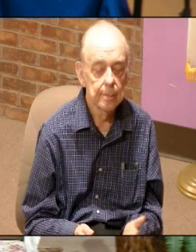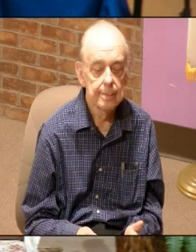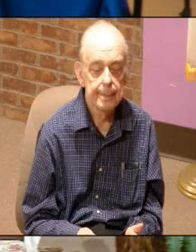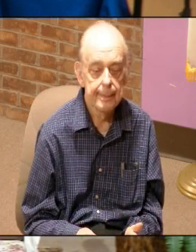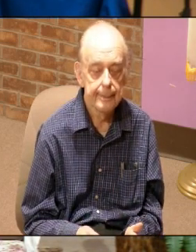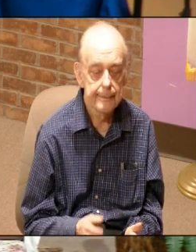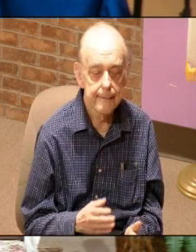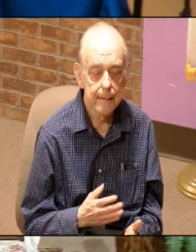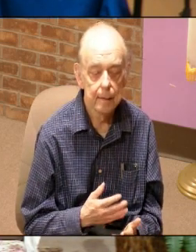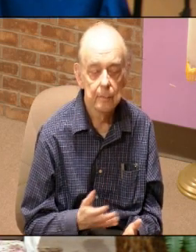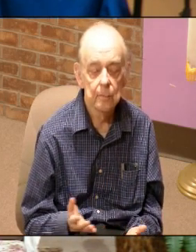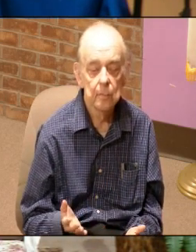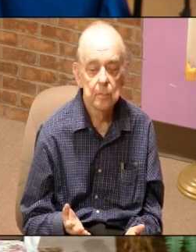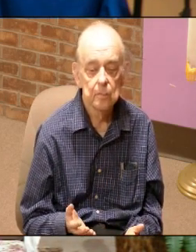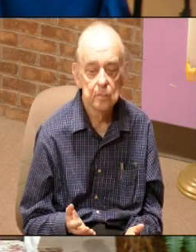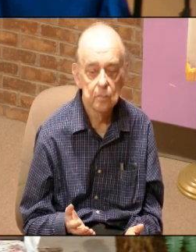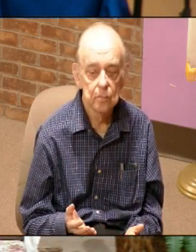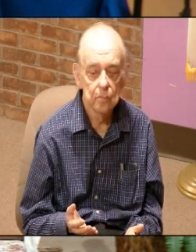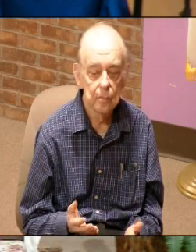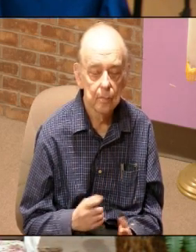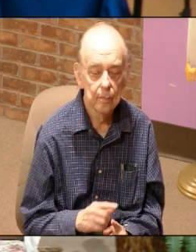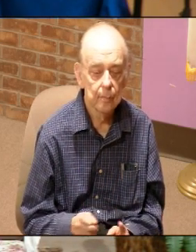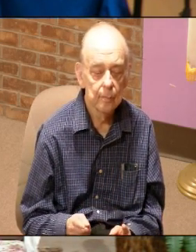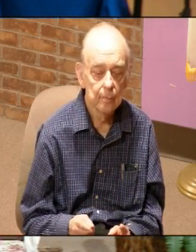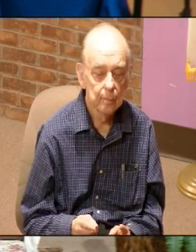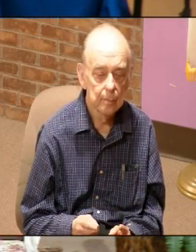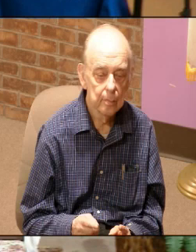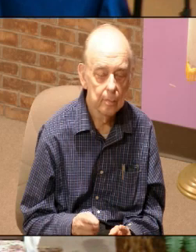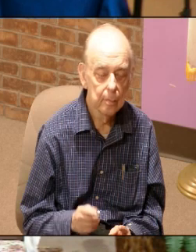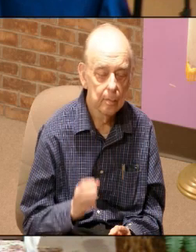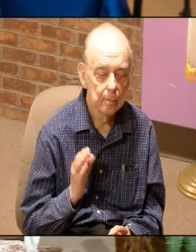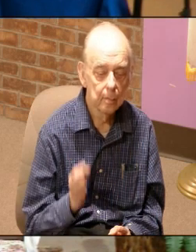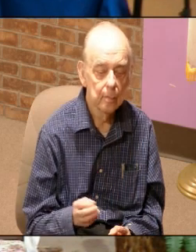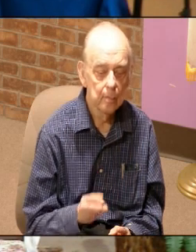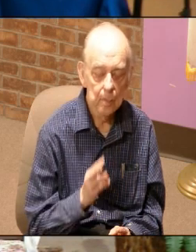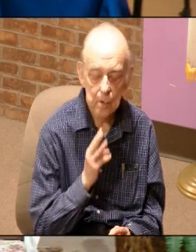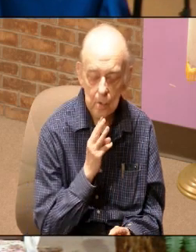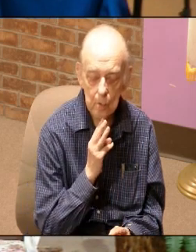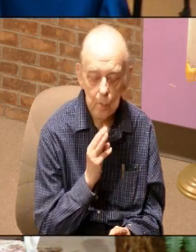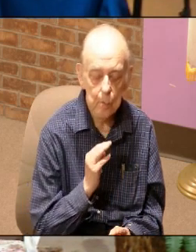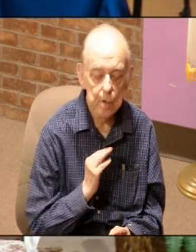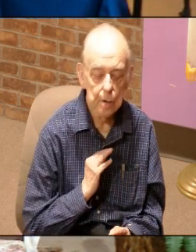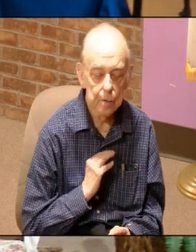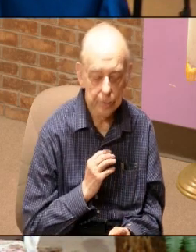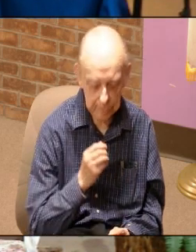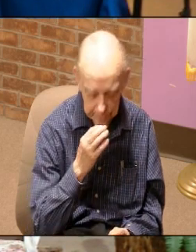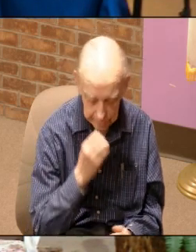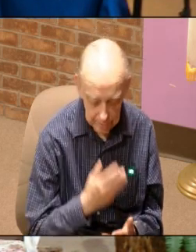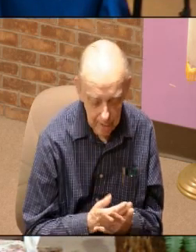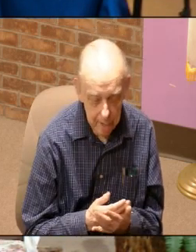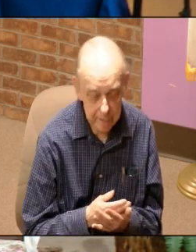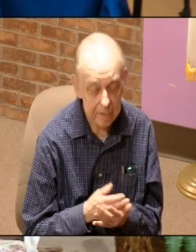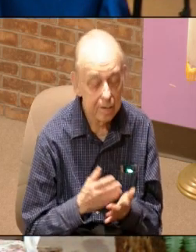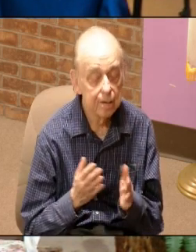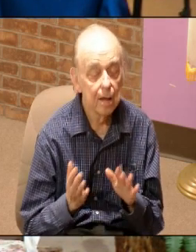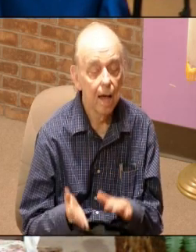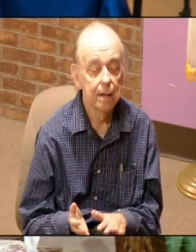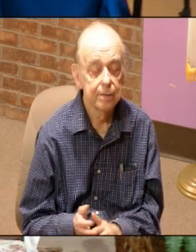but eventually the widow's son dies.